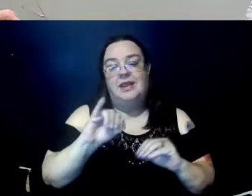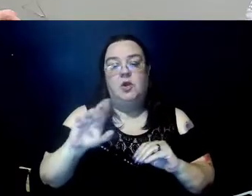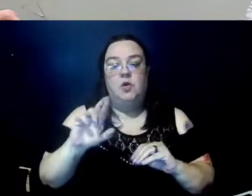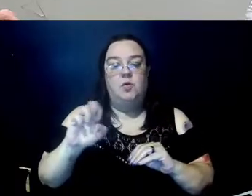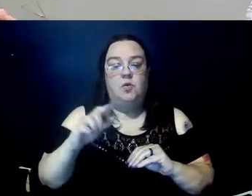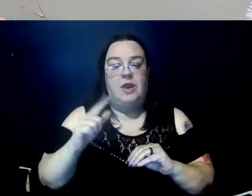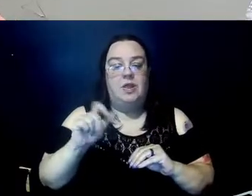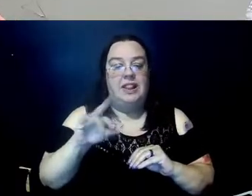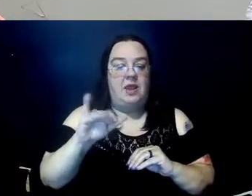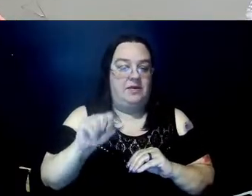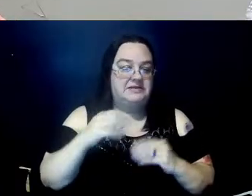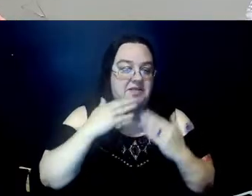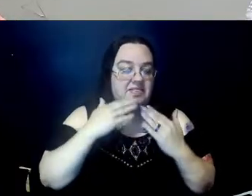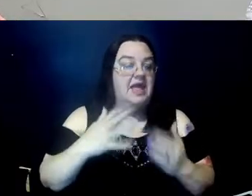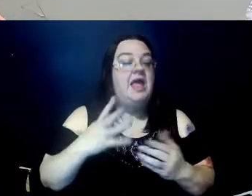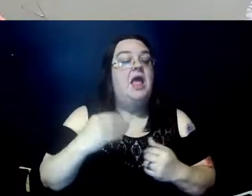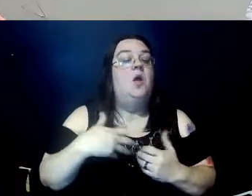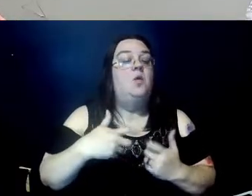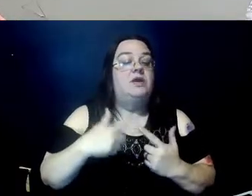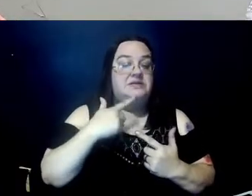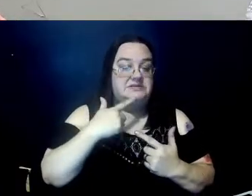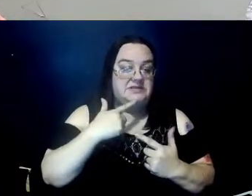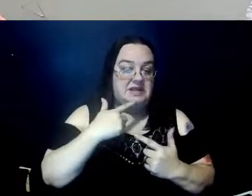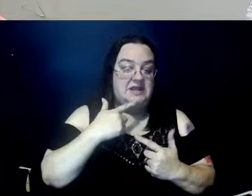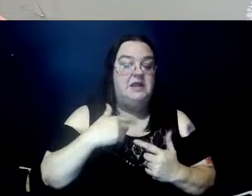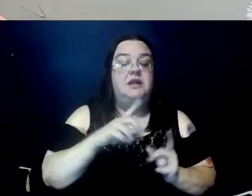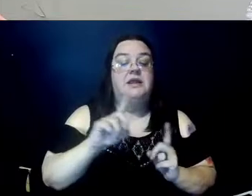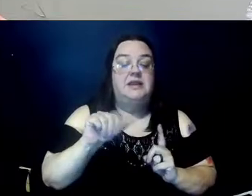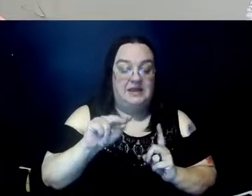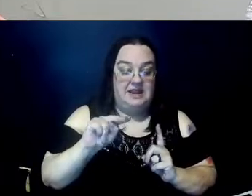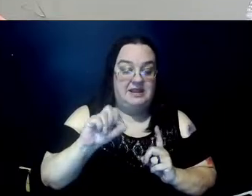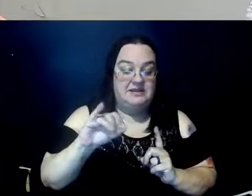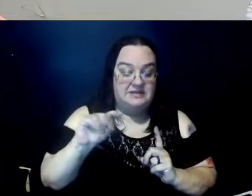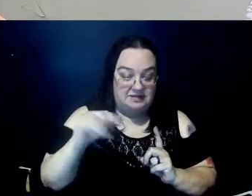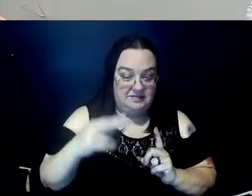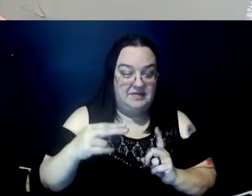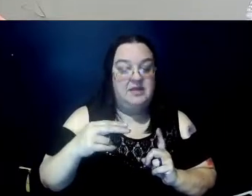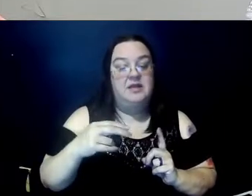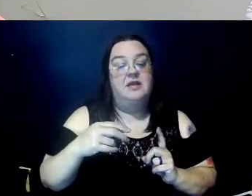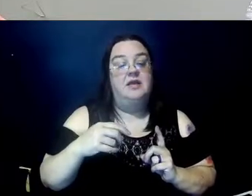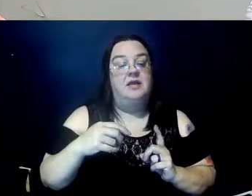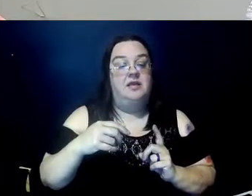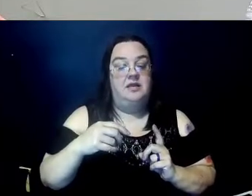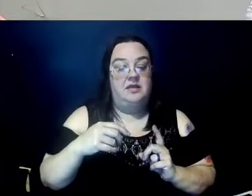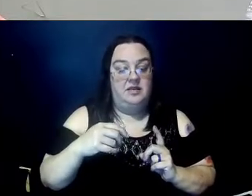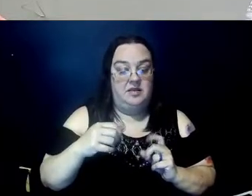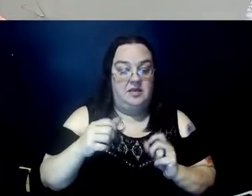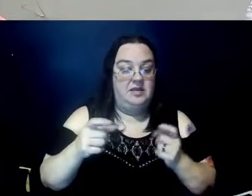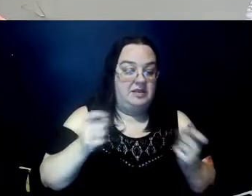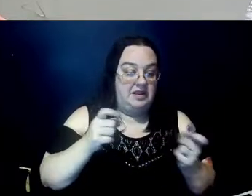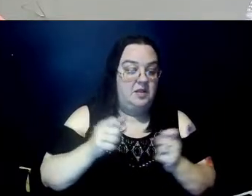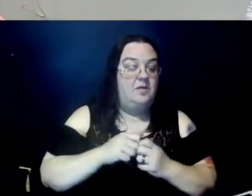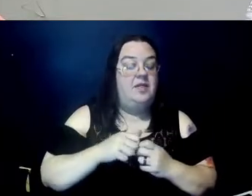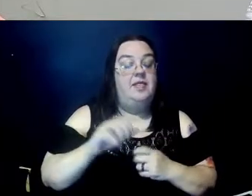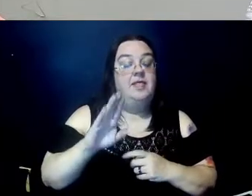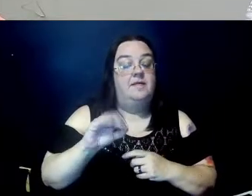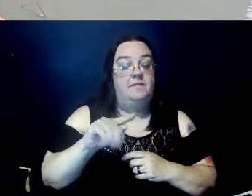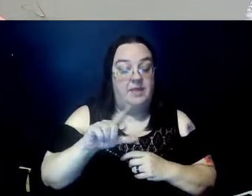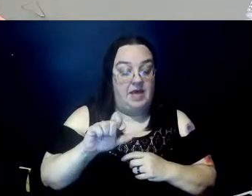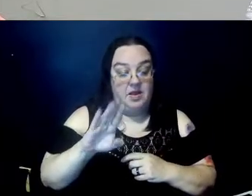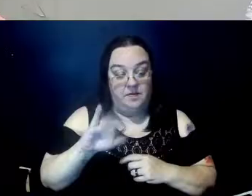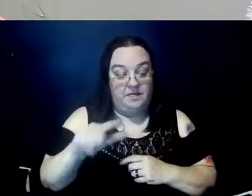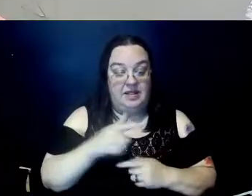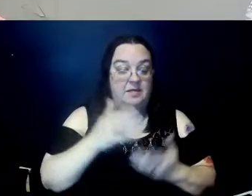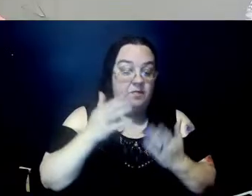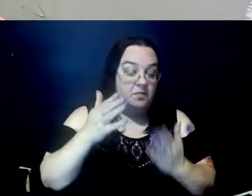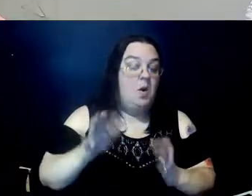you. I'm going to say Dan Smith's and dealing with the bottle bill that he's proposed and pushed through the House